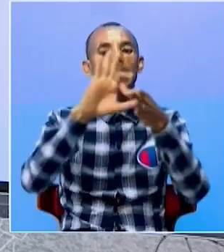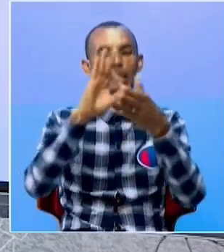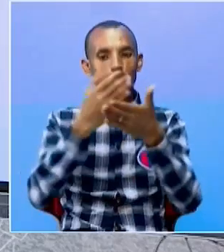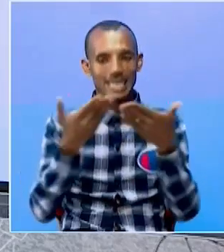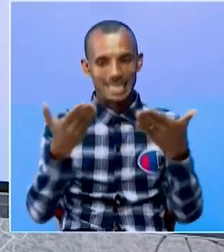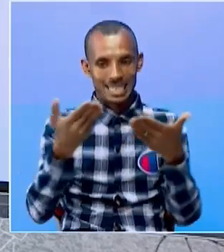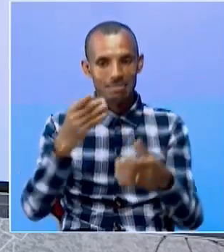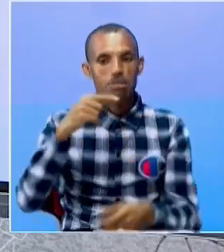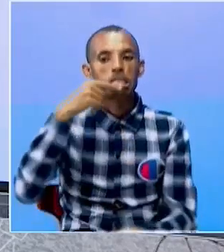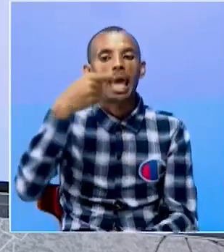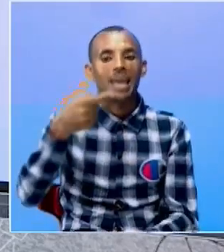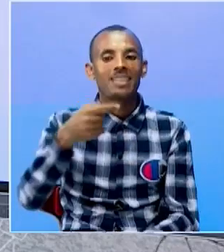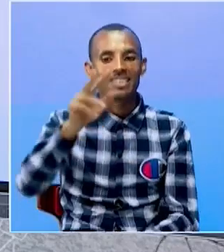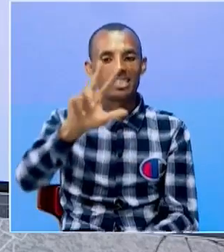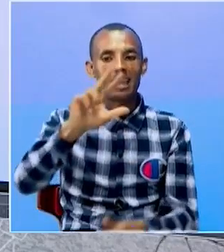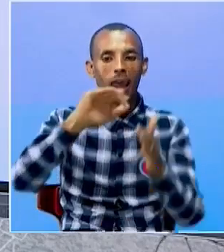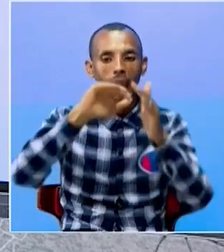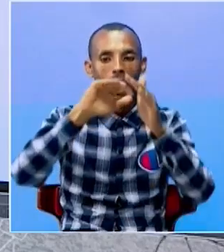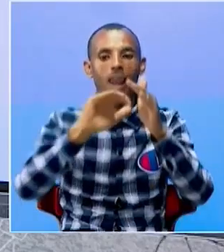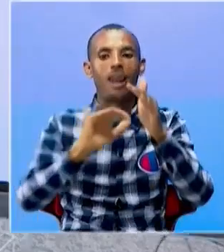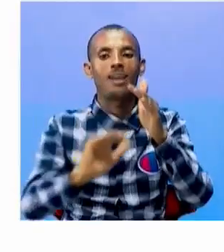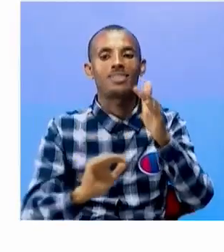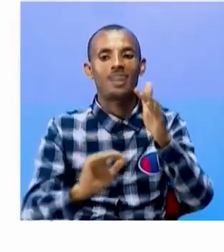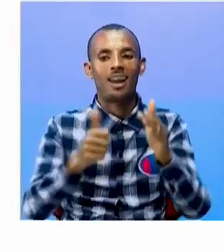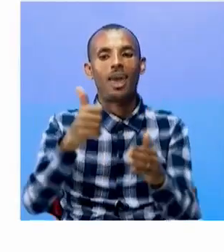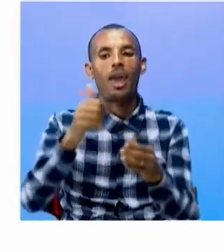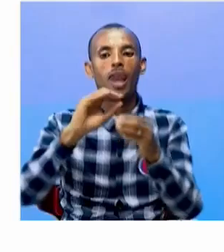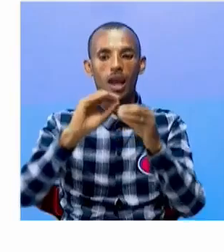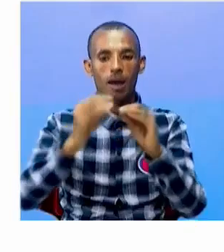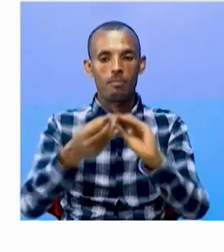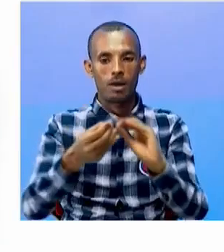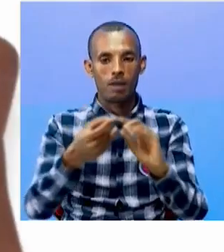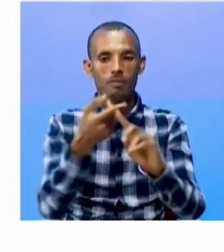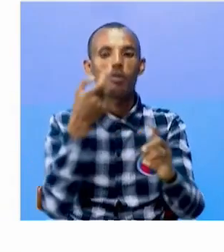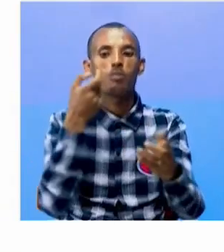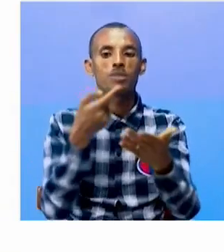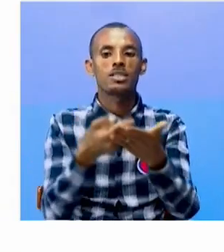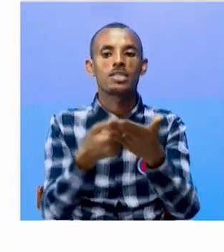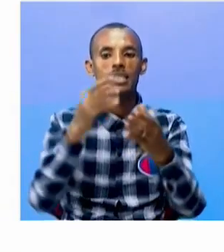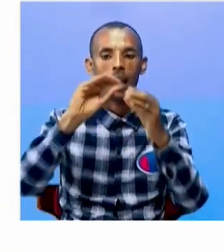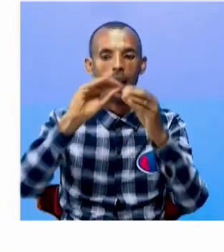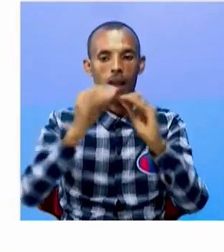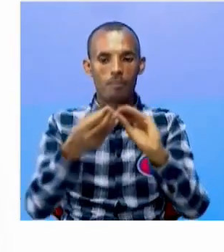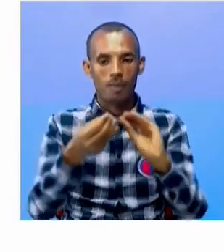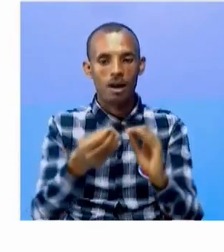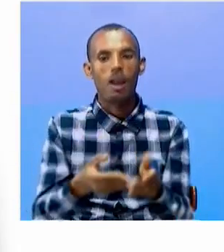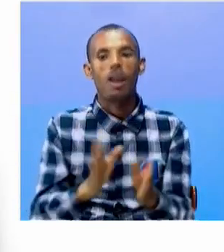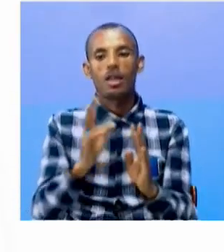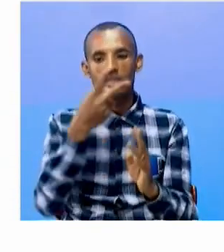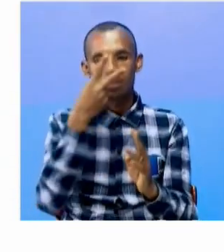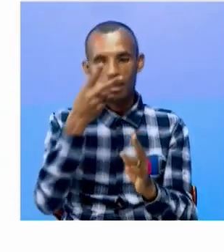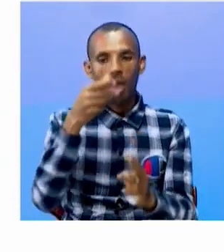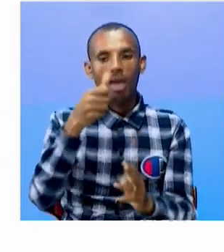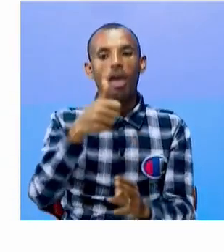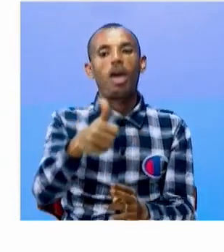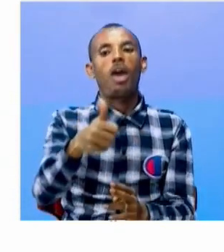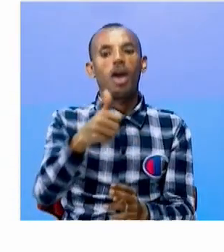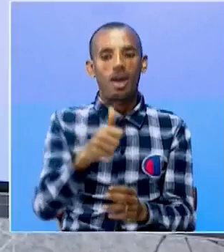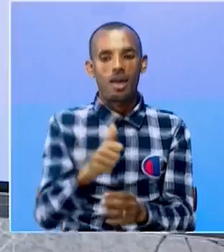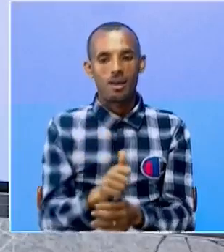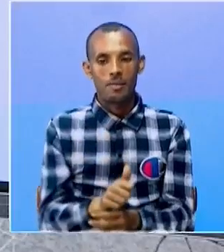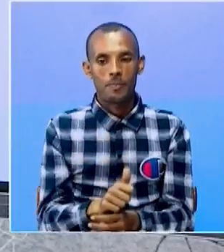says 3 less than a number. From this number, let's say it A. From this